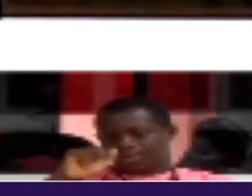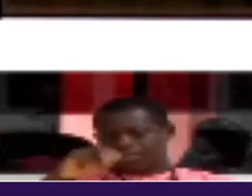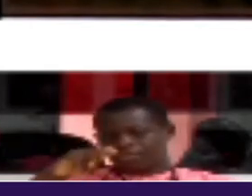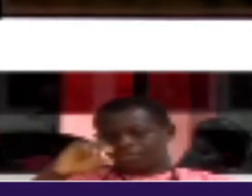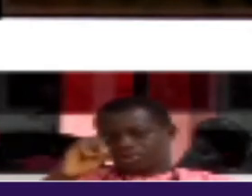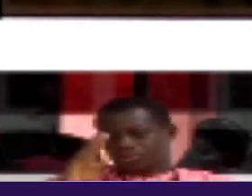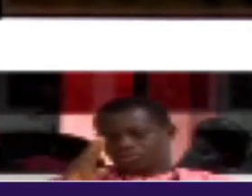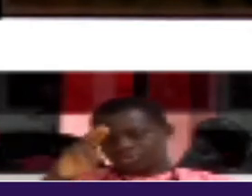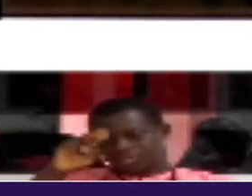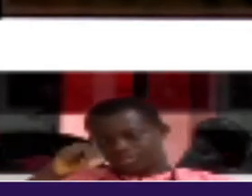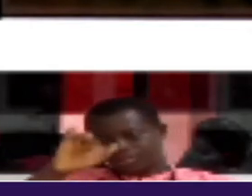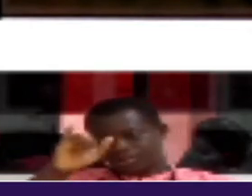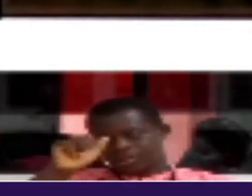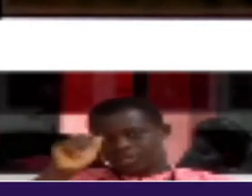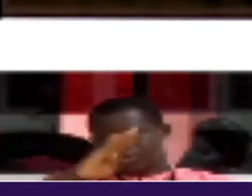Michael Jata.